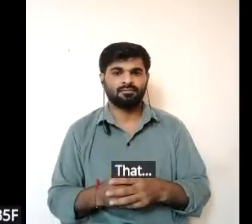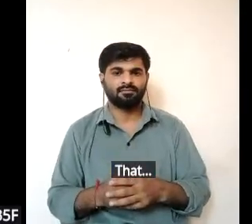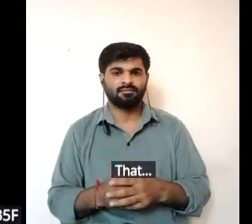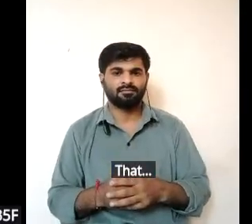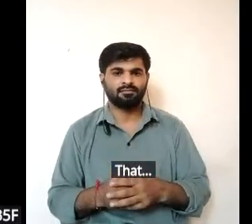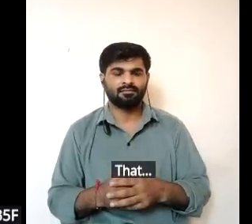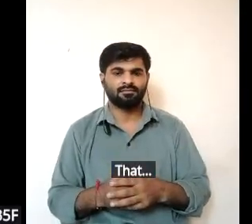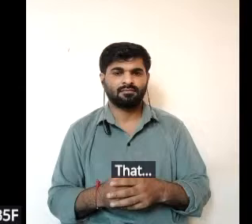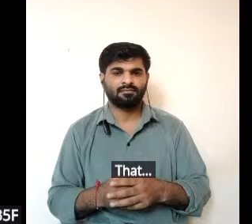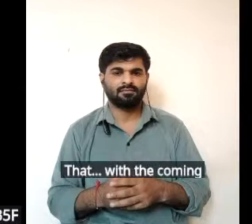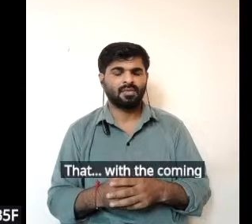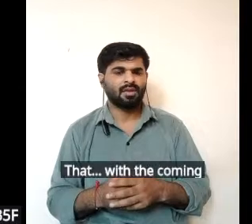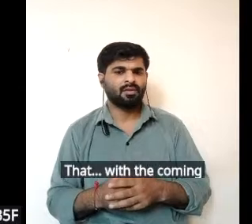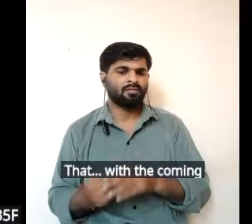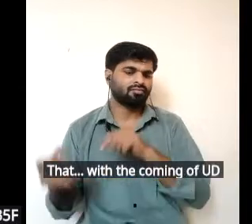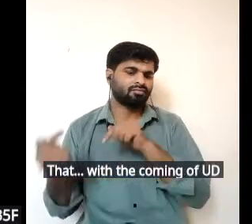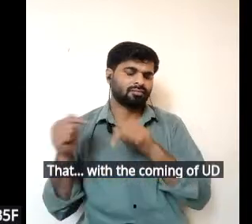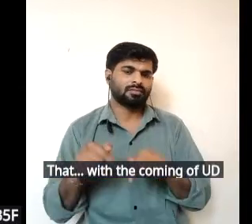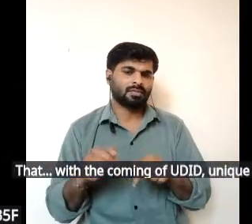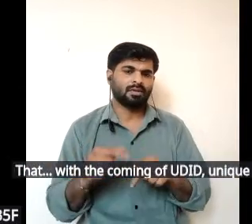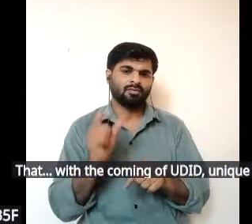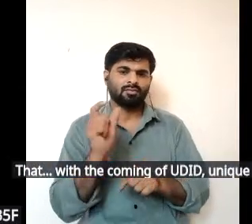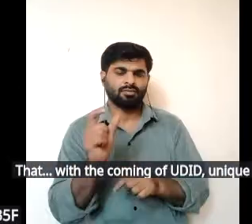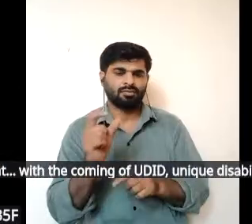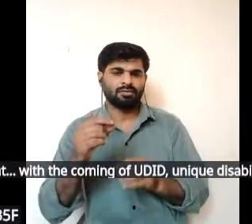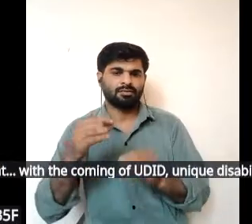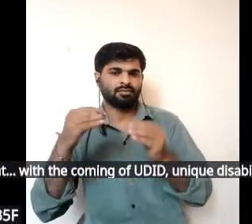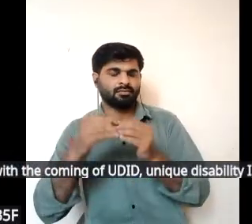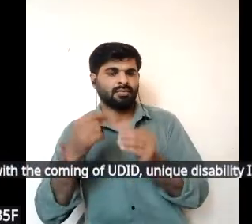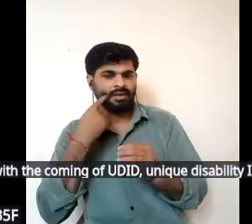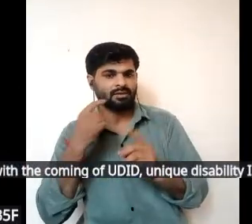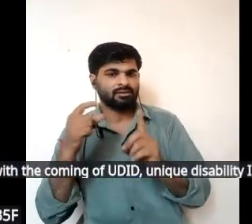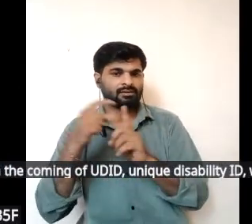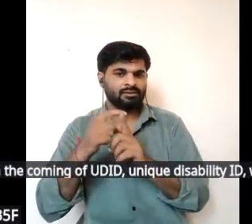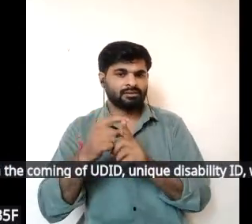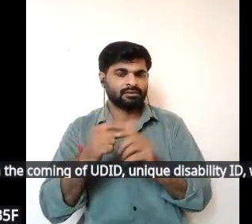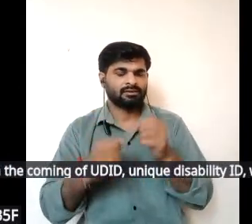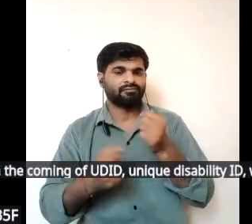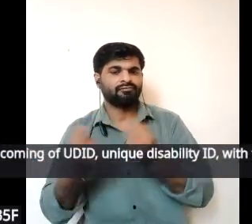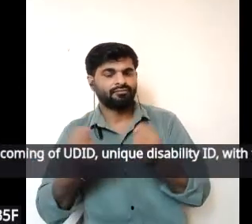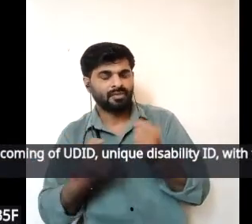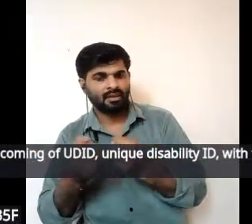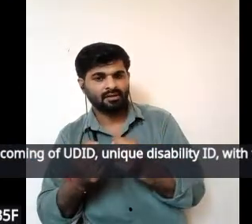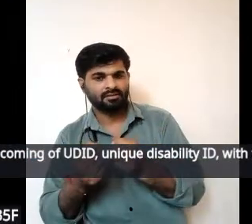with the coming of UDID, Unique Disability ID, with the tribal persons with disability,